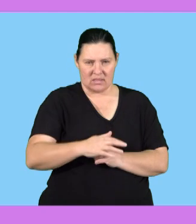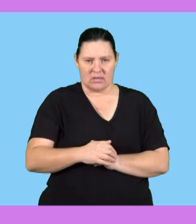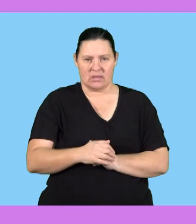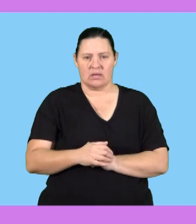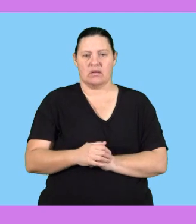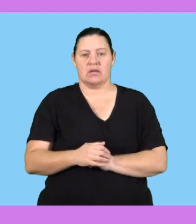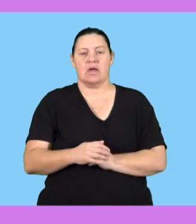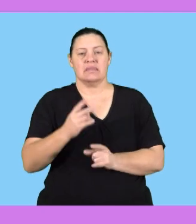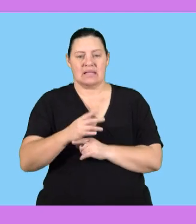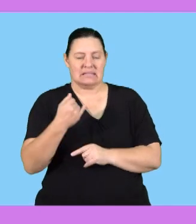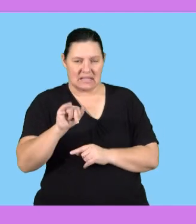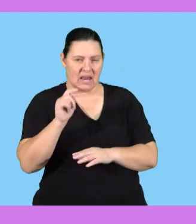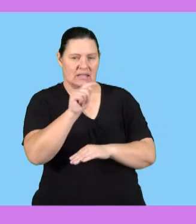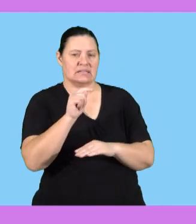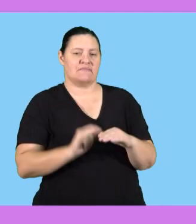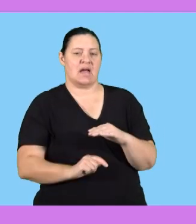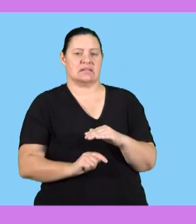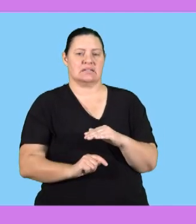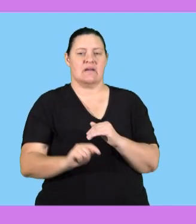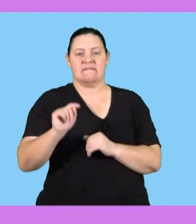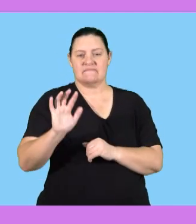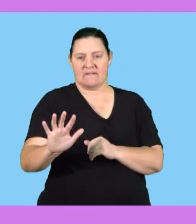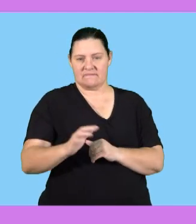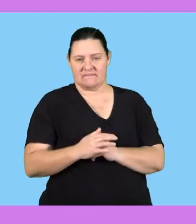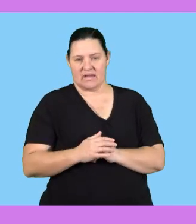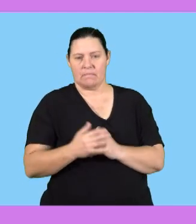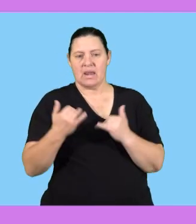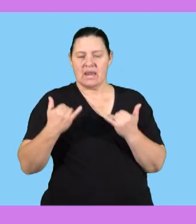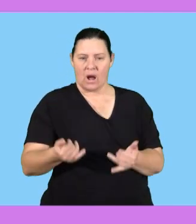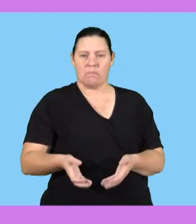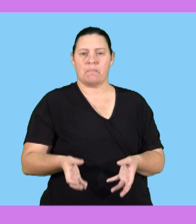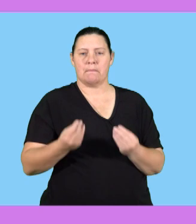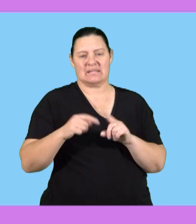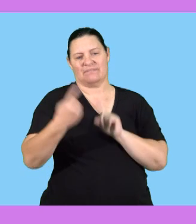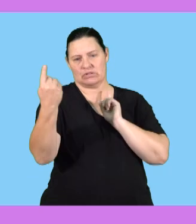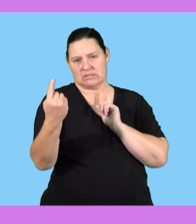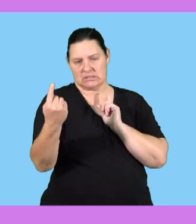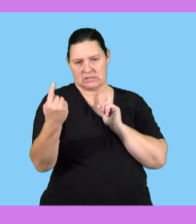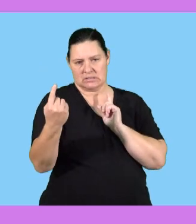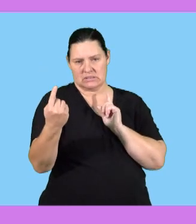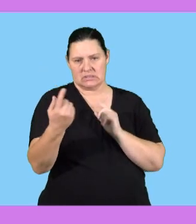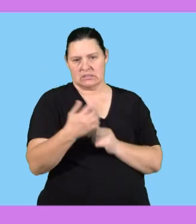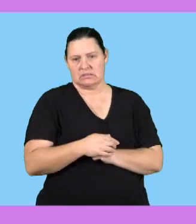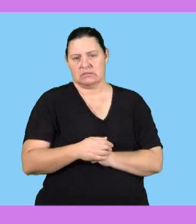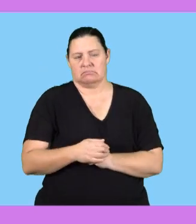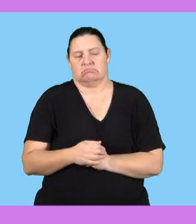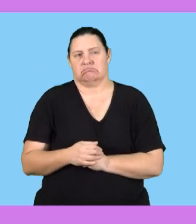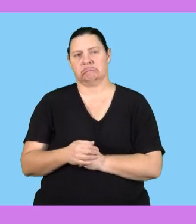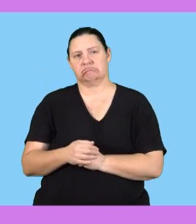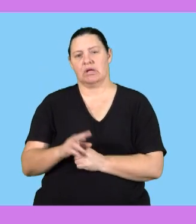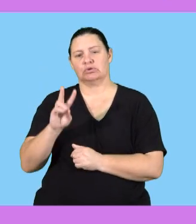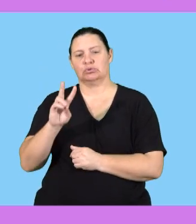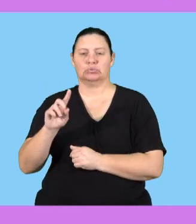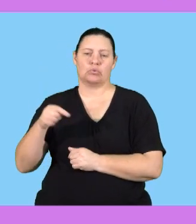right? Then you still divided by the 5, and now you got to an answer here of, let's say,